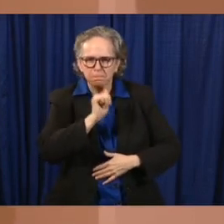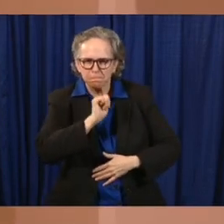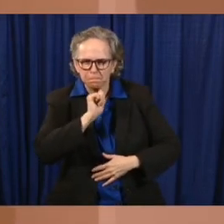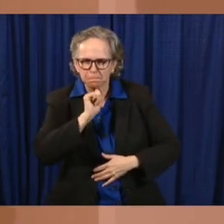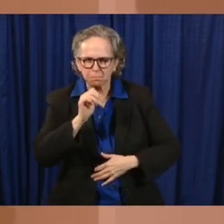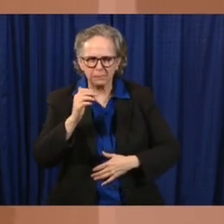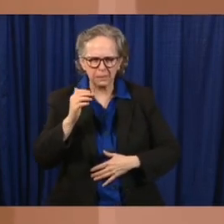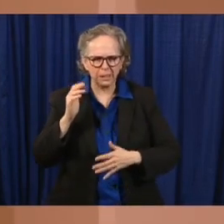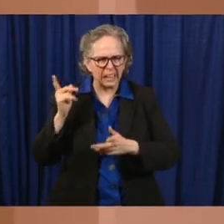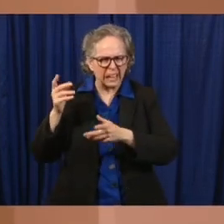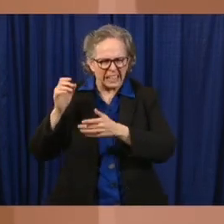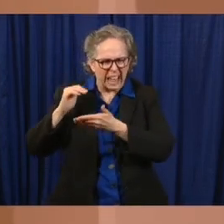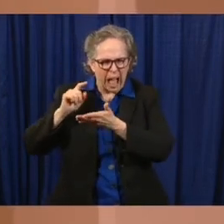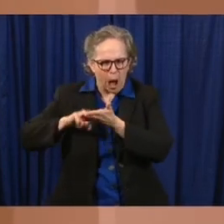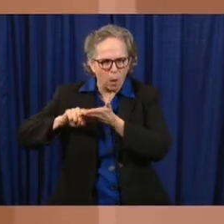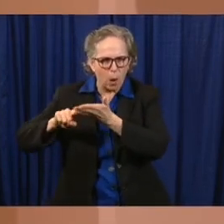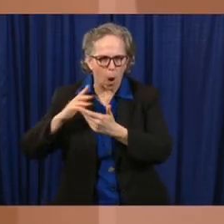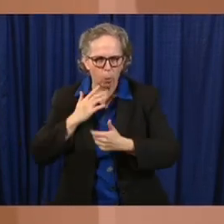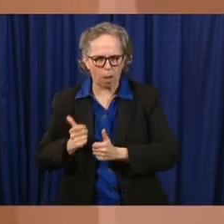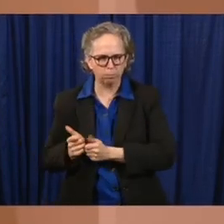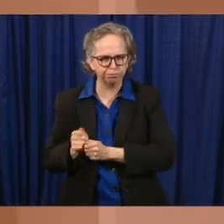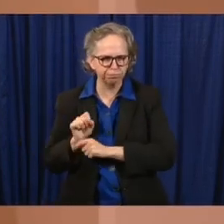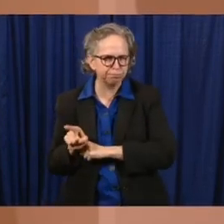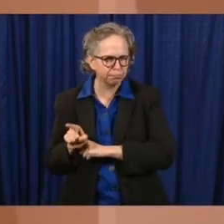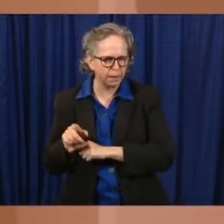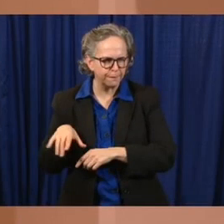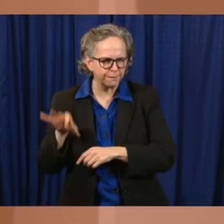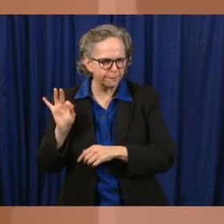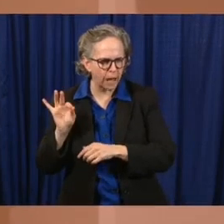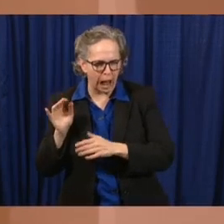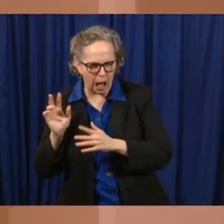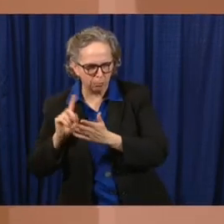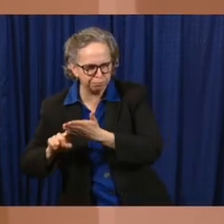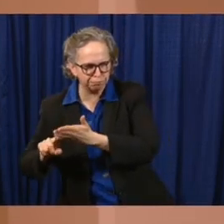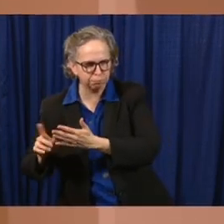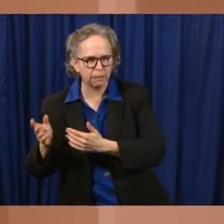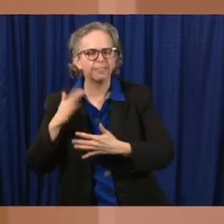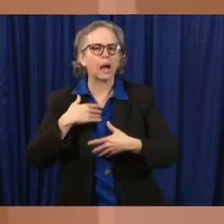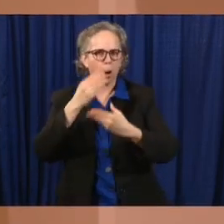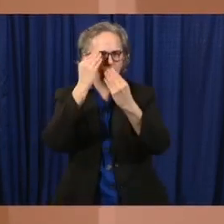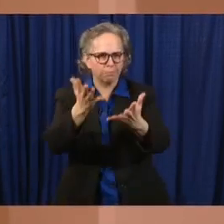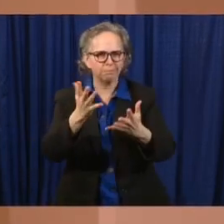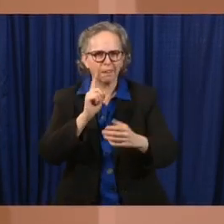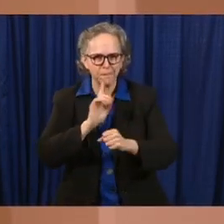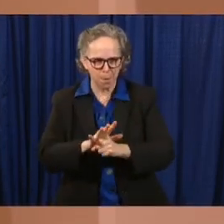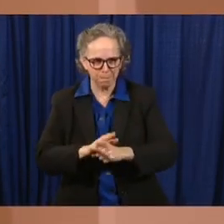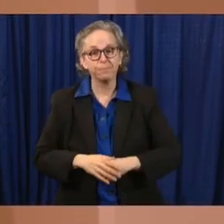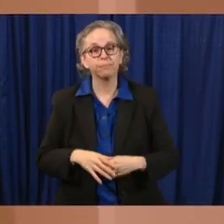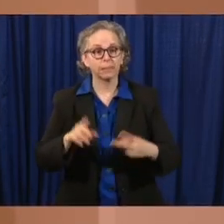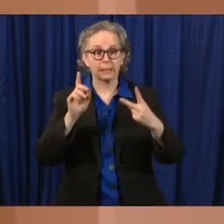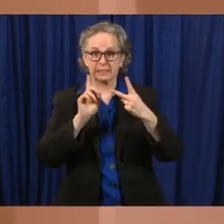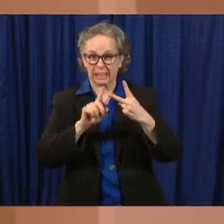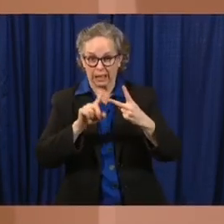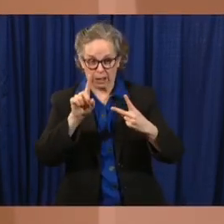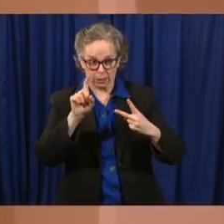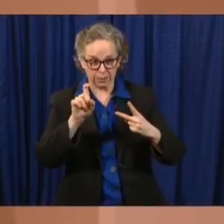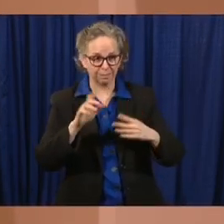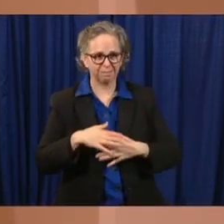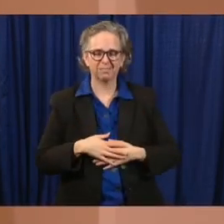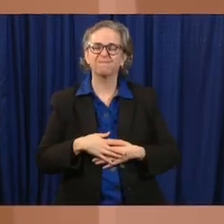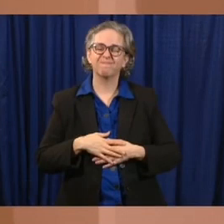make sure that I'm correct about that before I confirm. And additionally, we continue to see